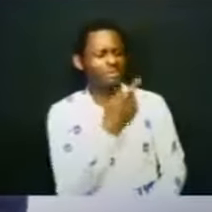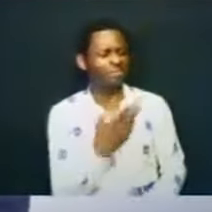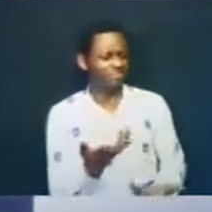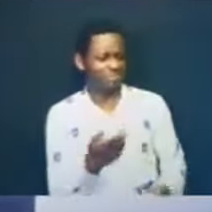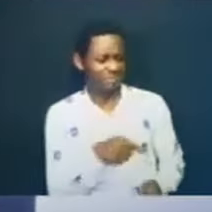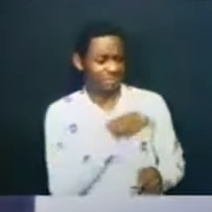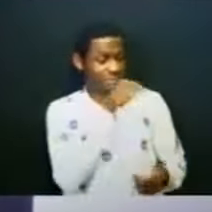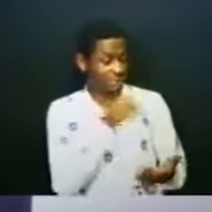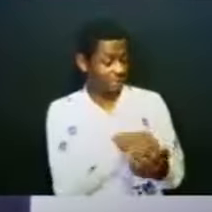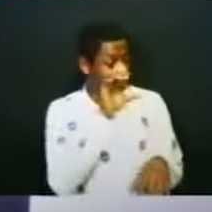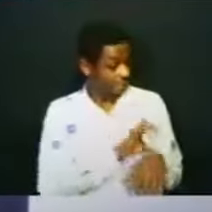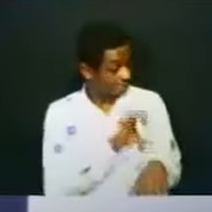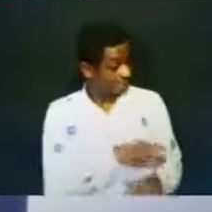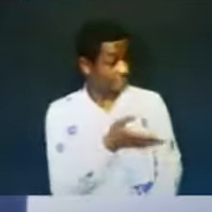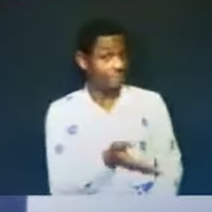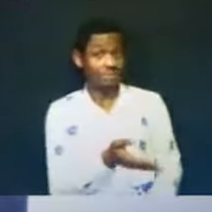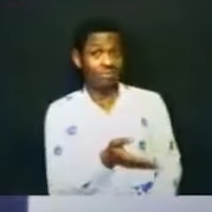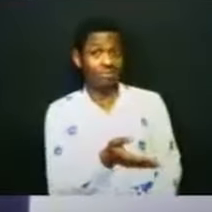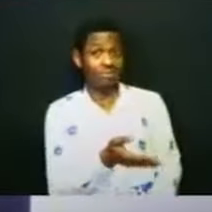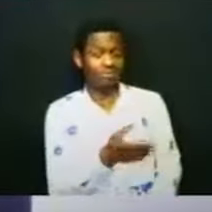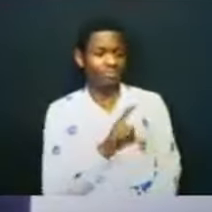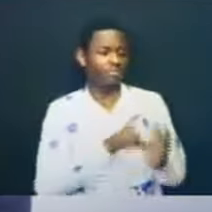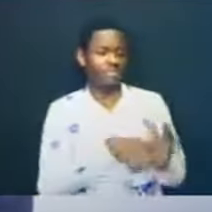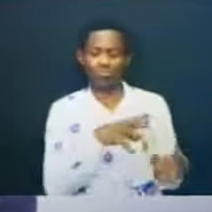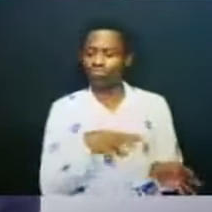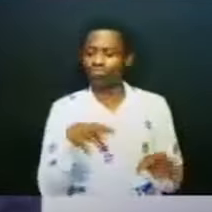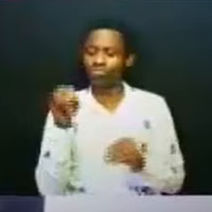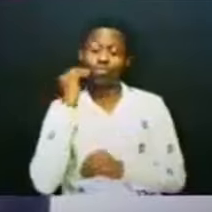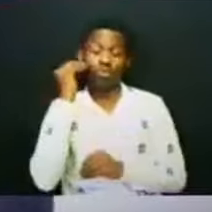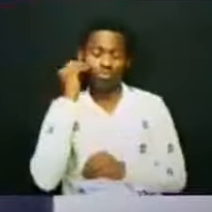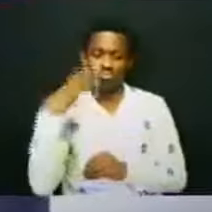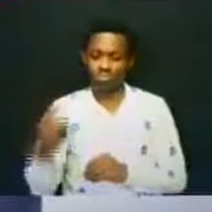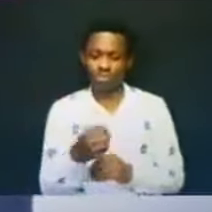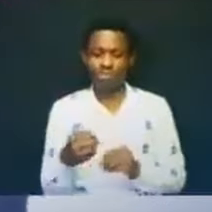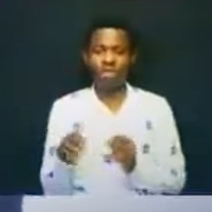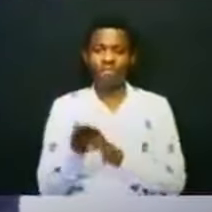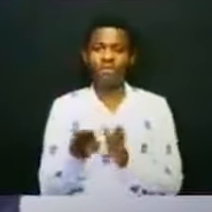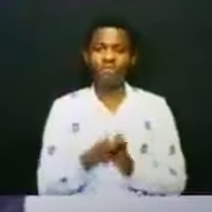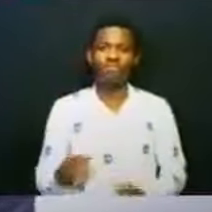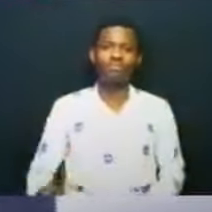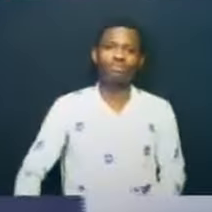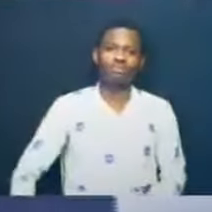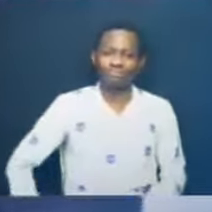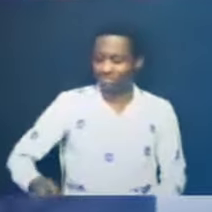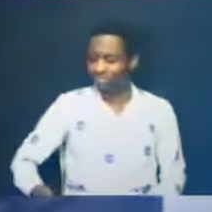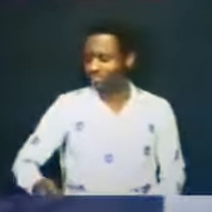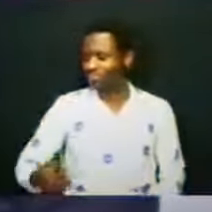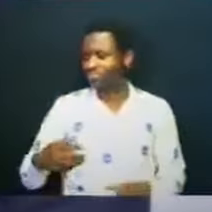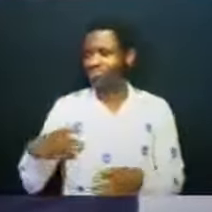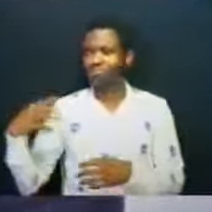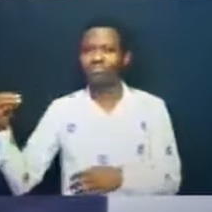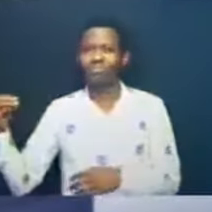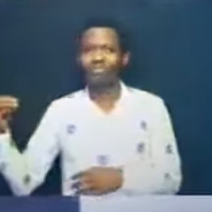And I told them that, okay. Then I'm going home. So I took my Bible. I pretended as if I was leaving. And